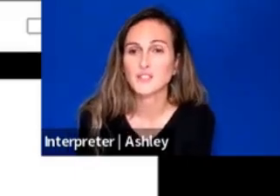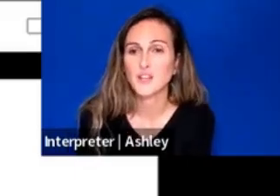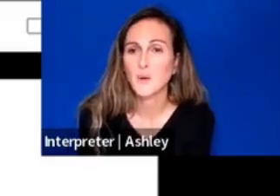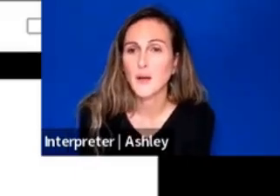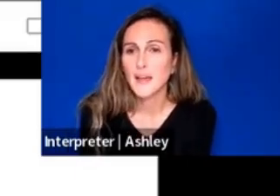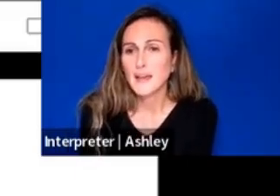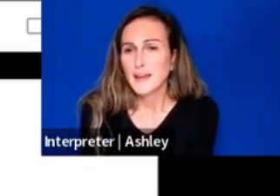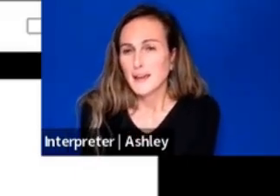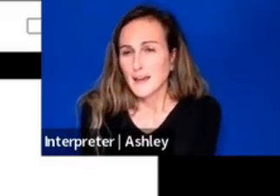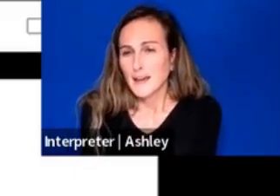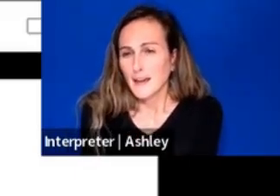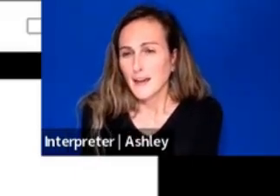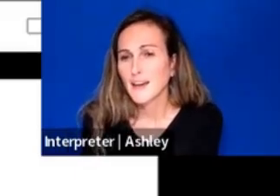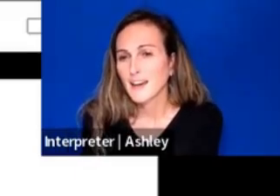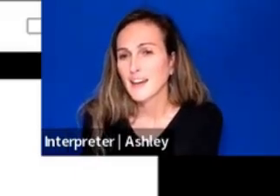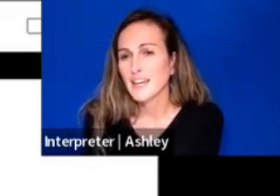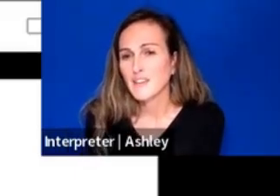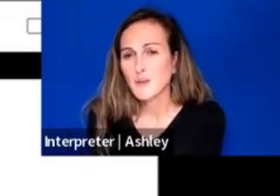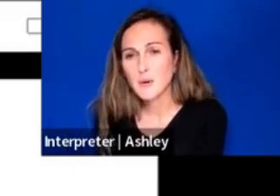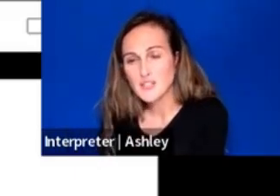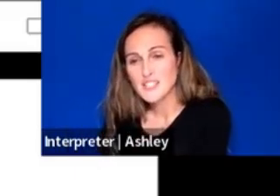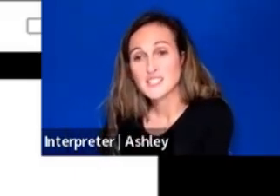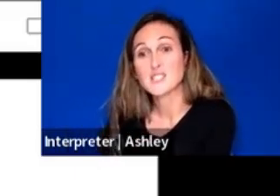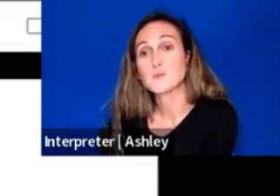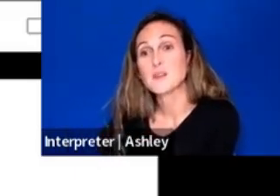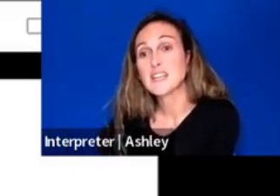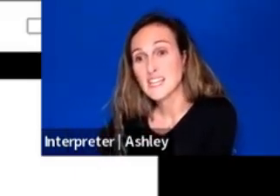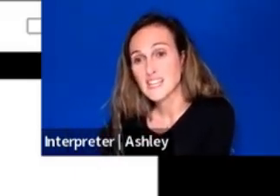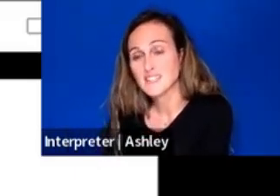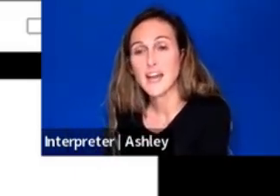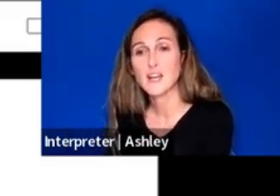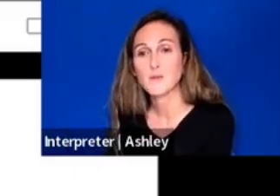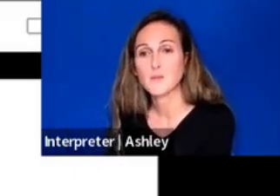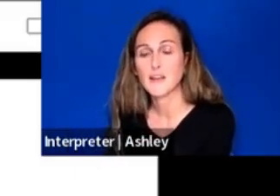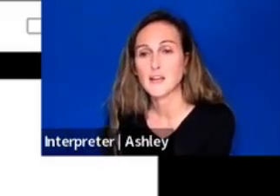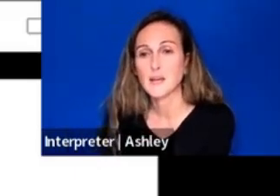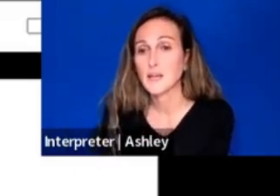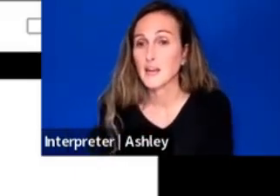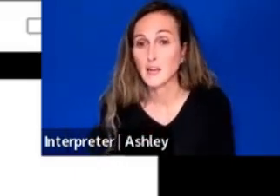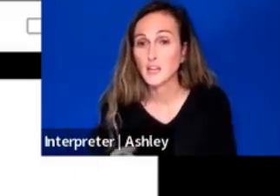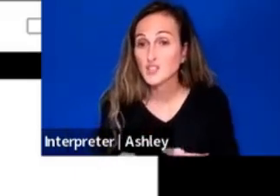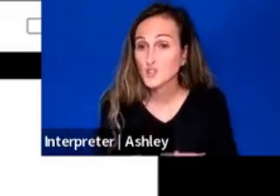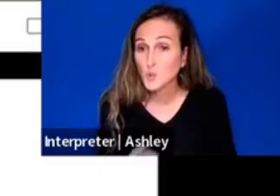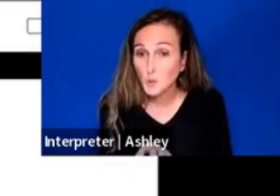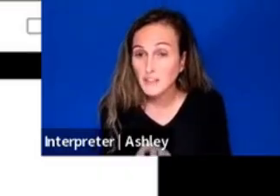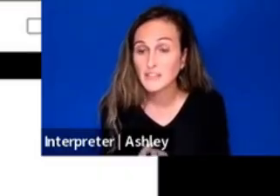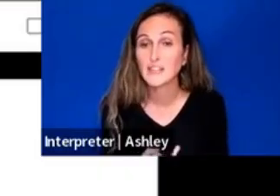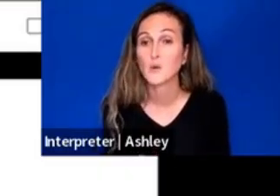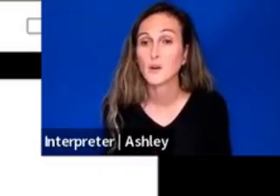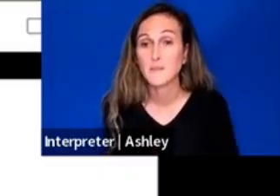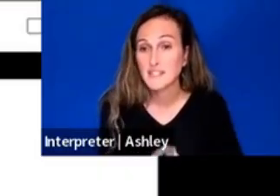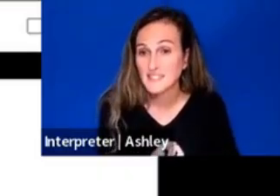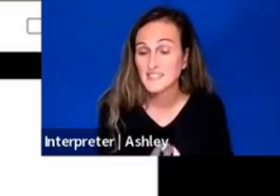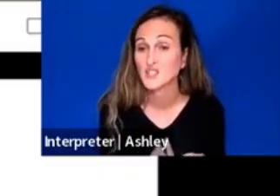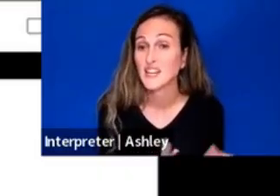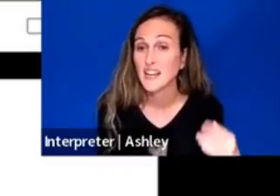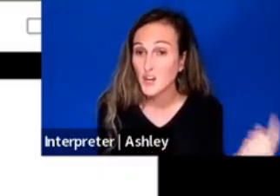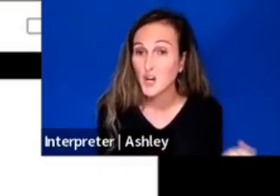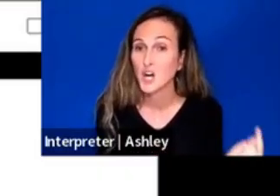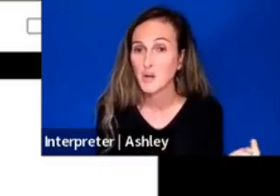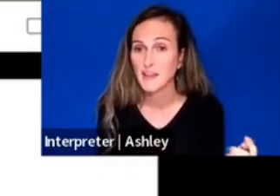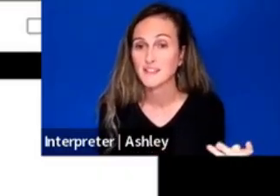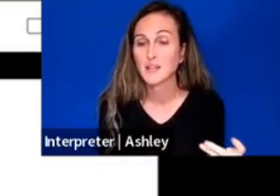but also if a person is speaking, like in a school building or in a business, there's